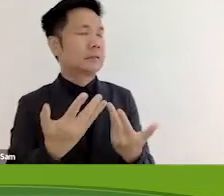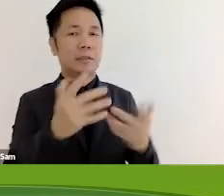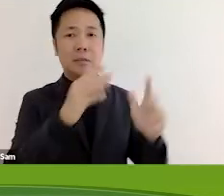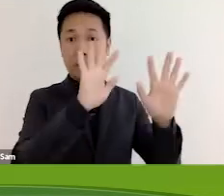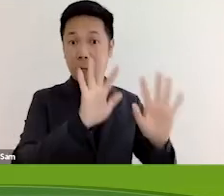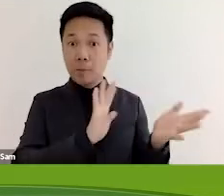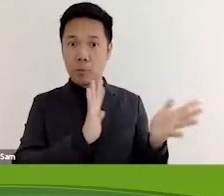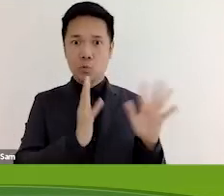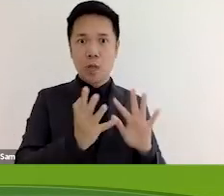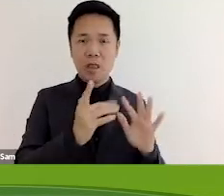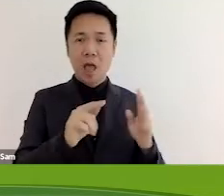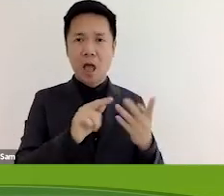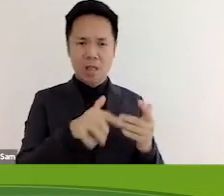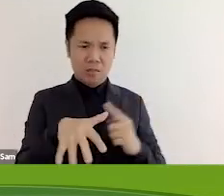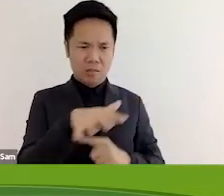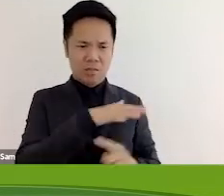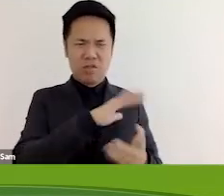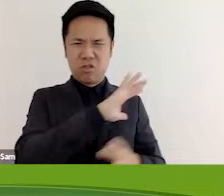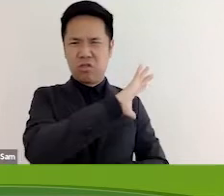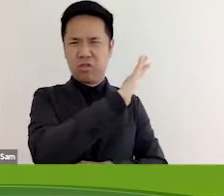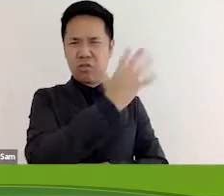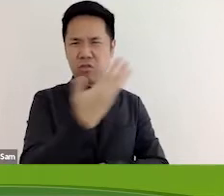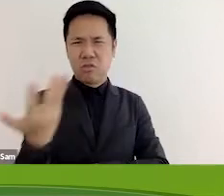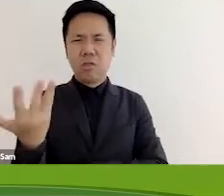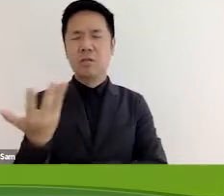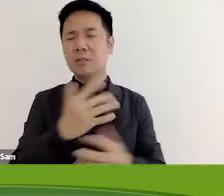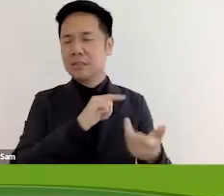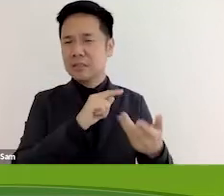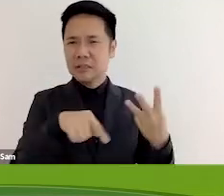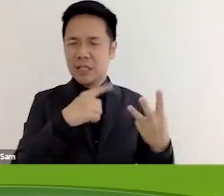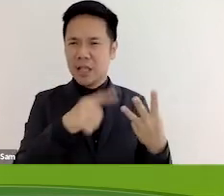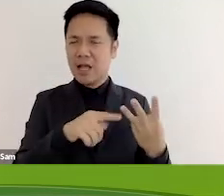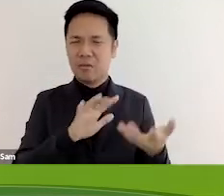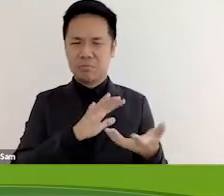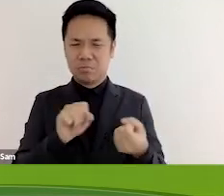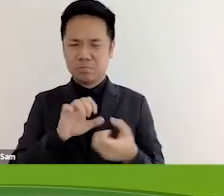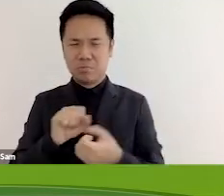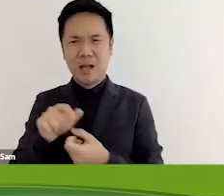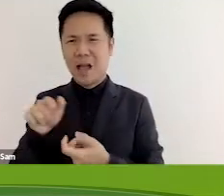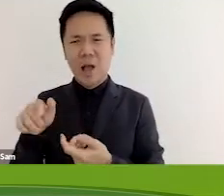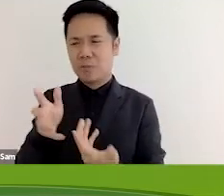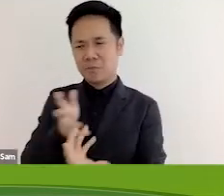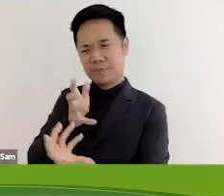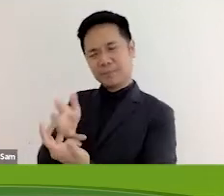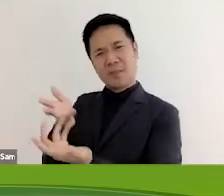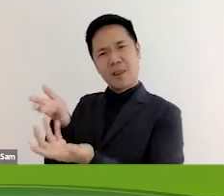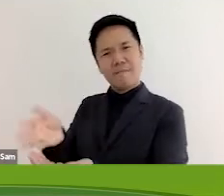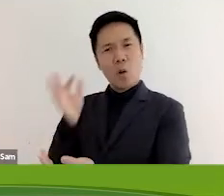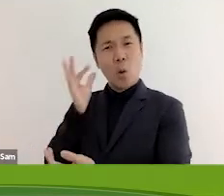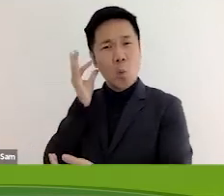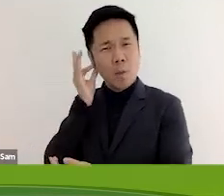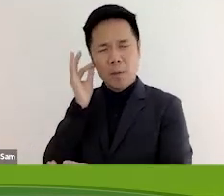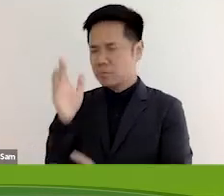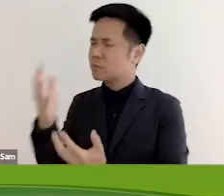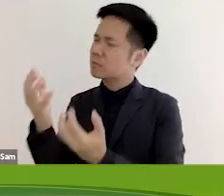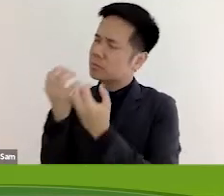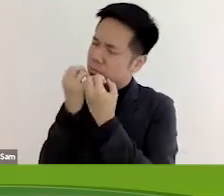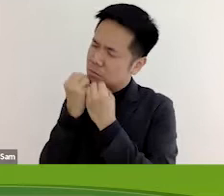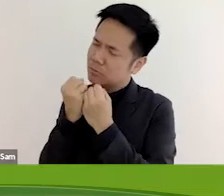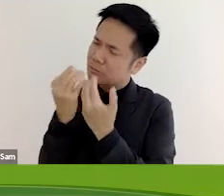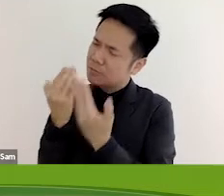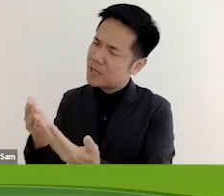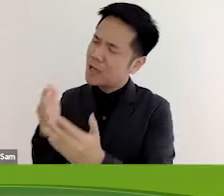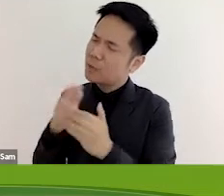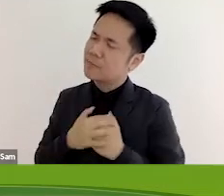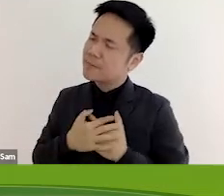change, environmental degradation, and disasters, through the creation of policies that value, reward,